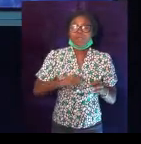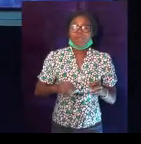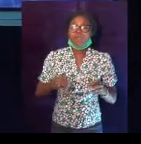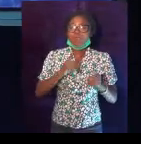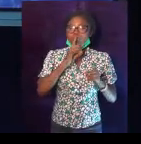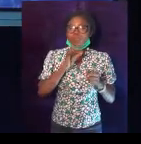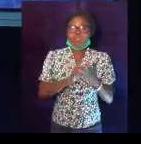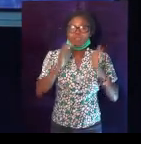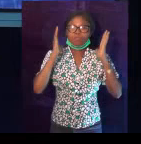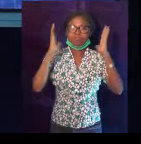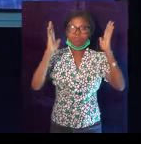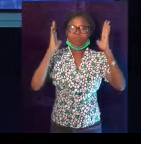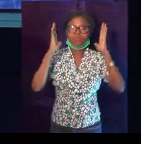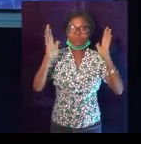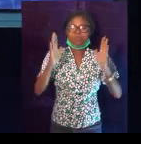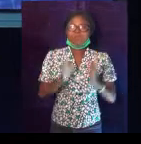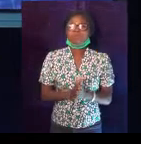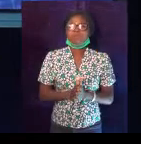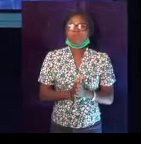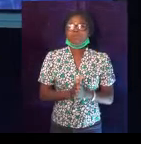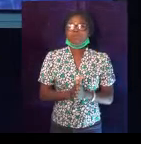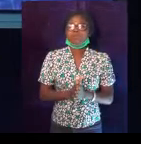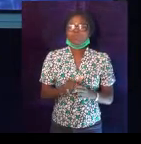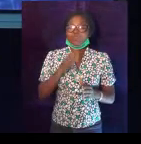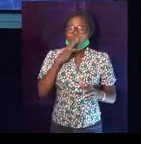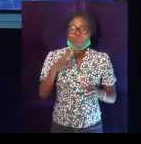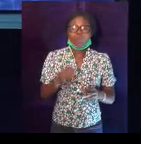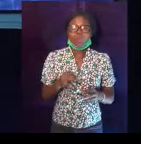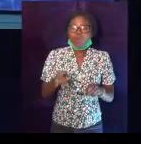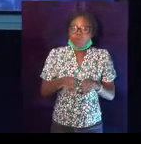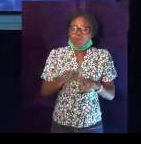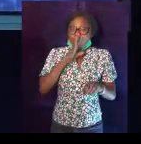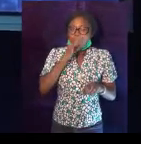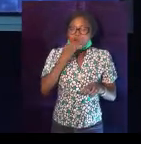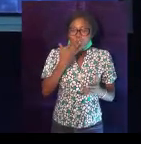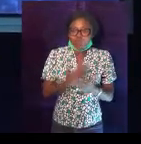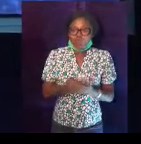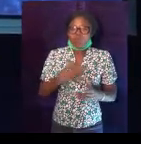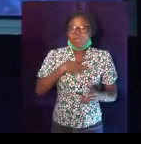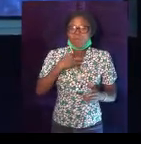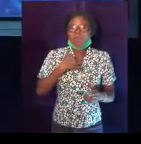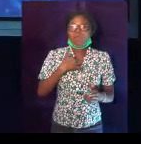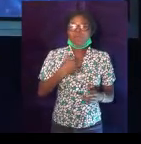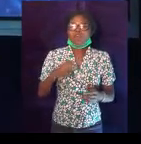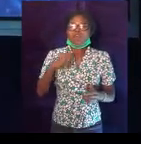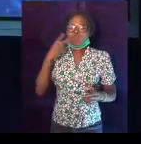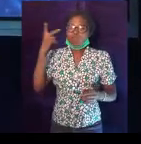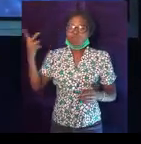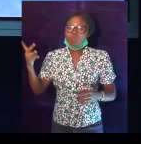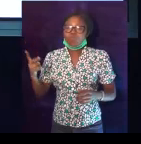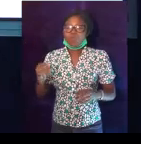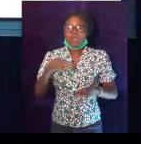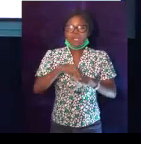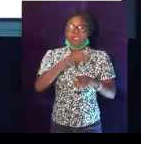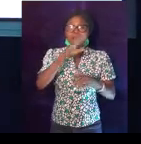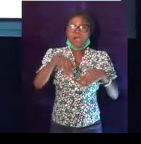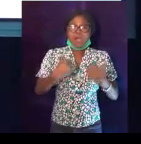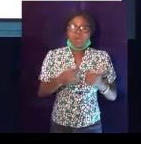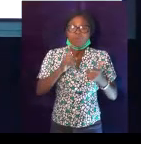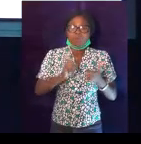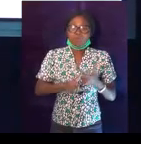you pay attention as well, you'll become smarter than Uncle Agbaje himself. Now, today, we're going to be looking at how to